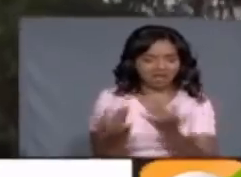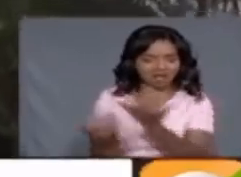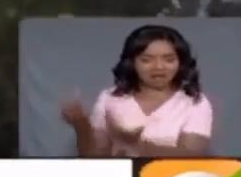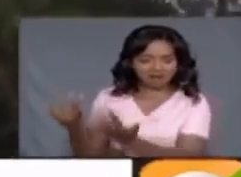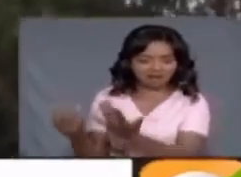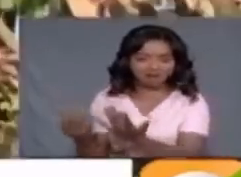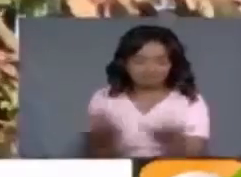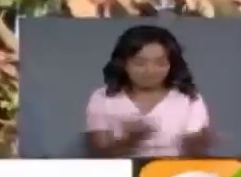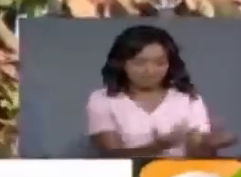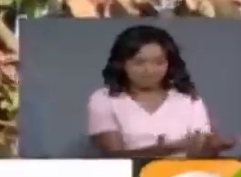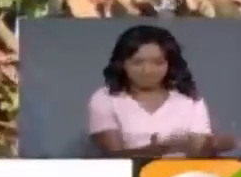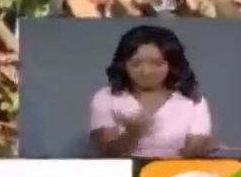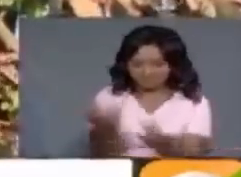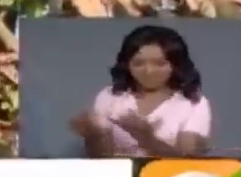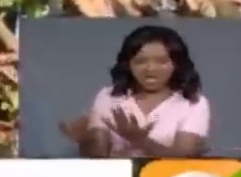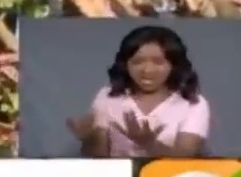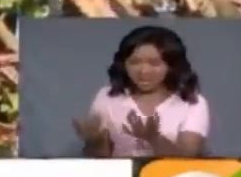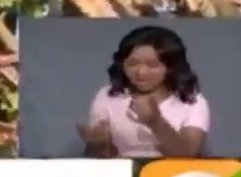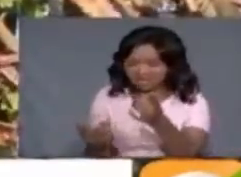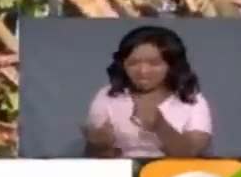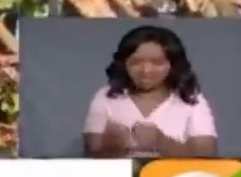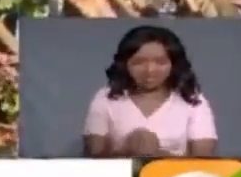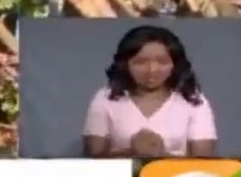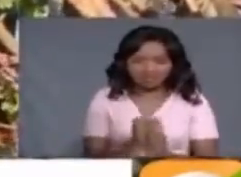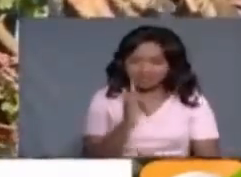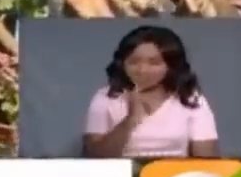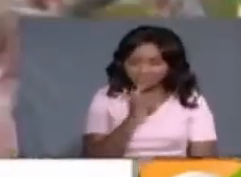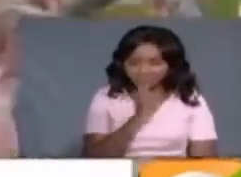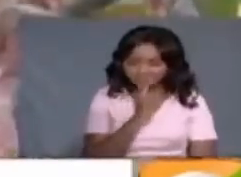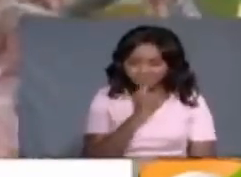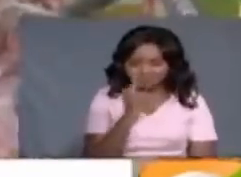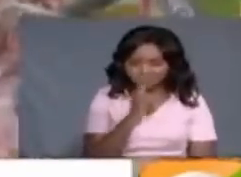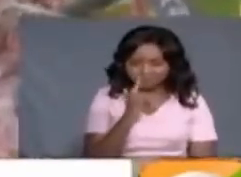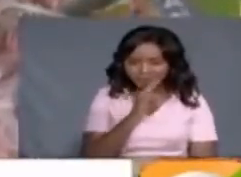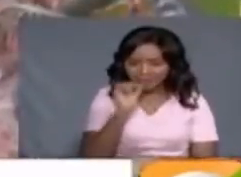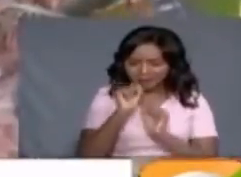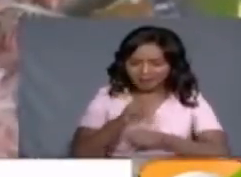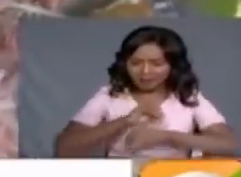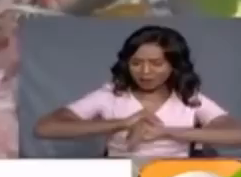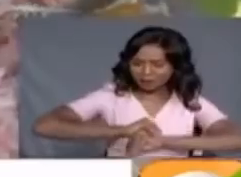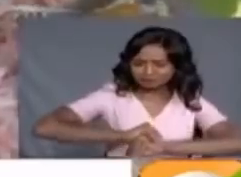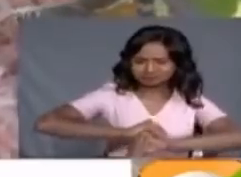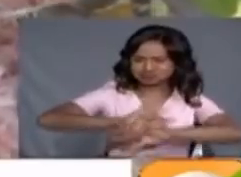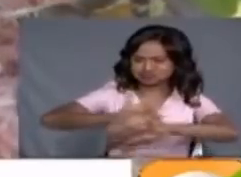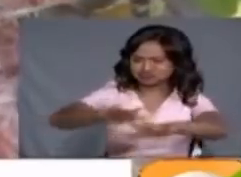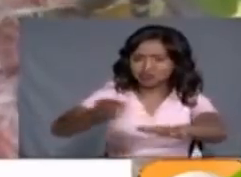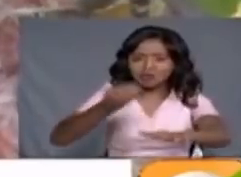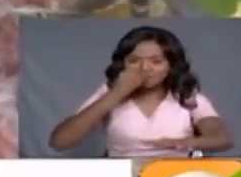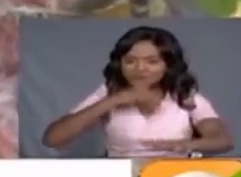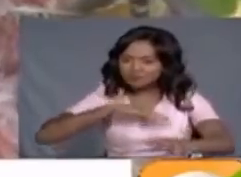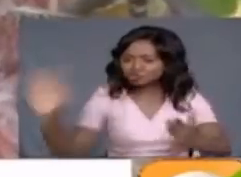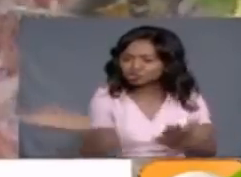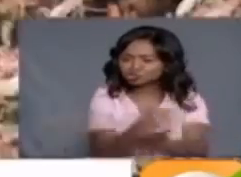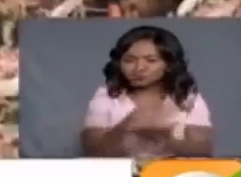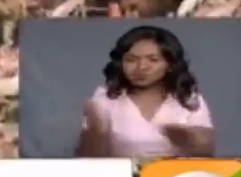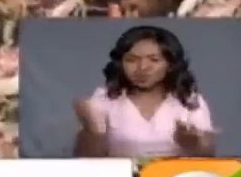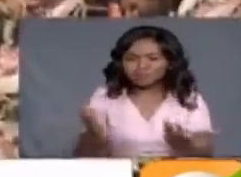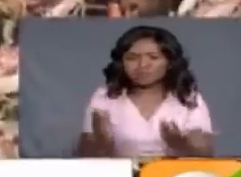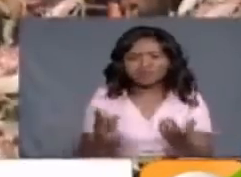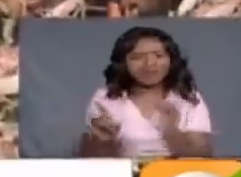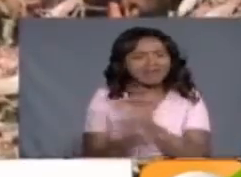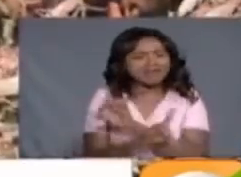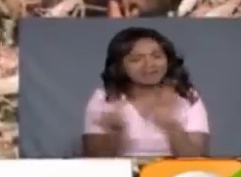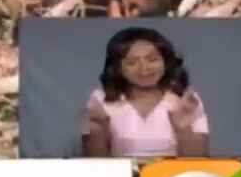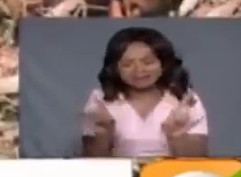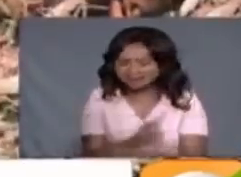It's they are really dangerous. They can completely decimate food, pastures, and all that. So